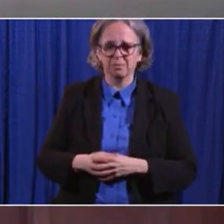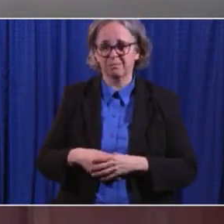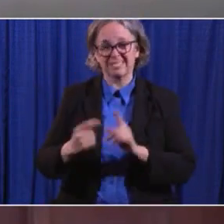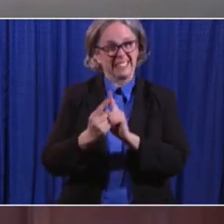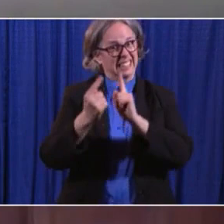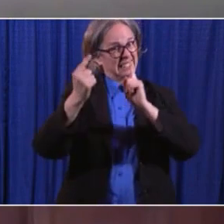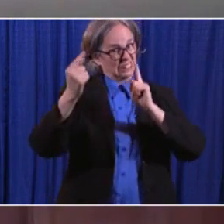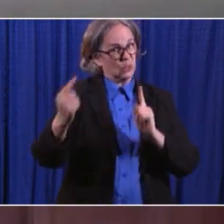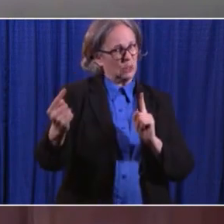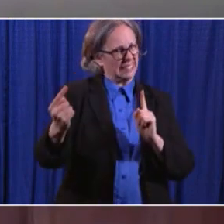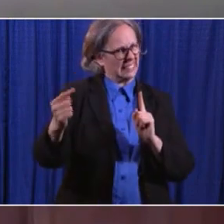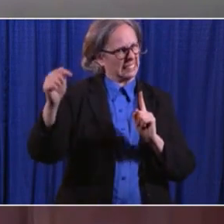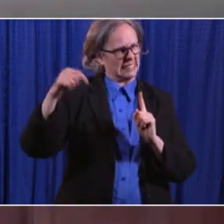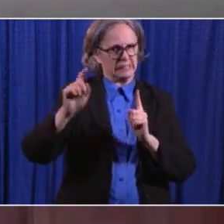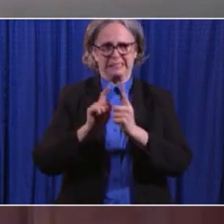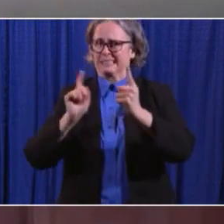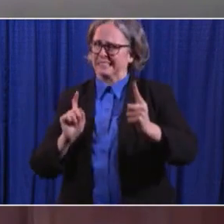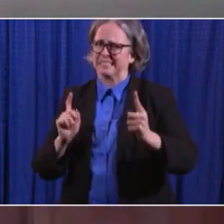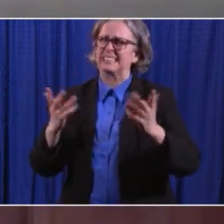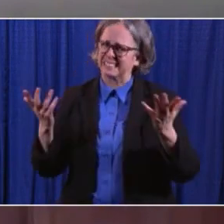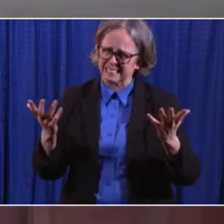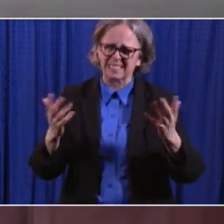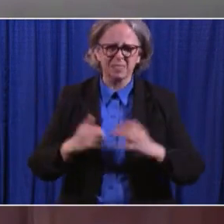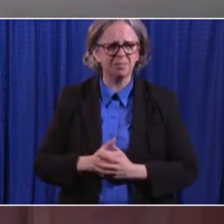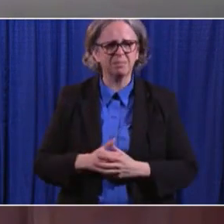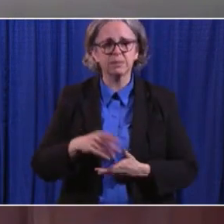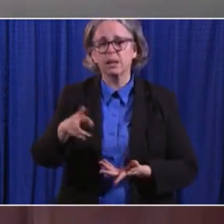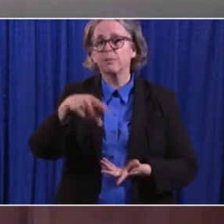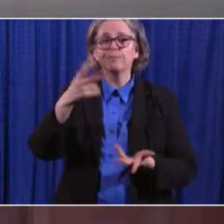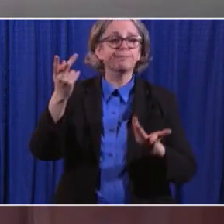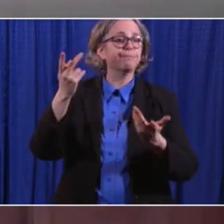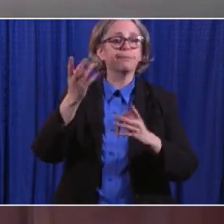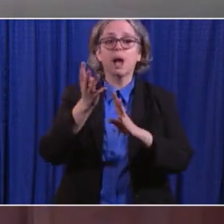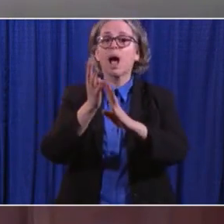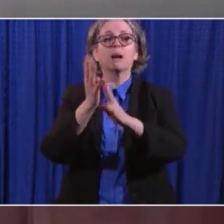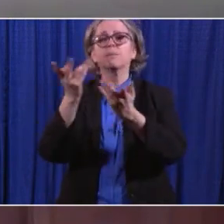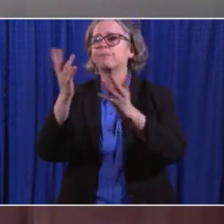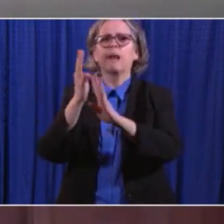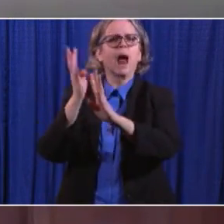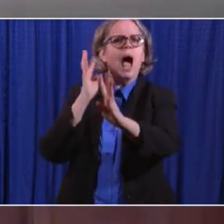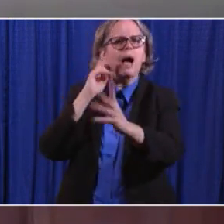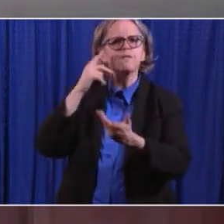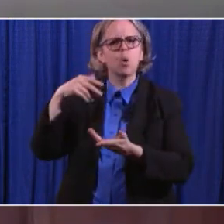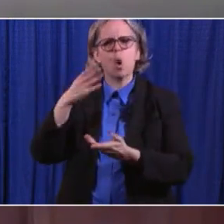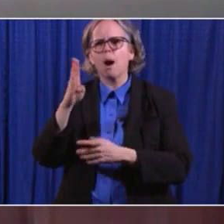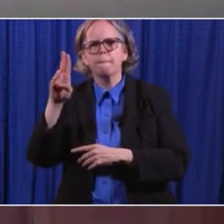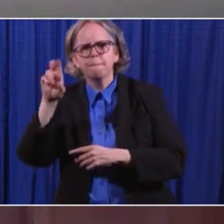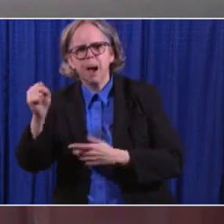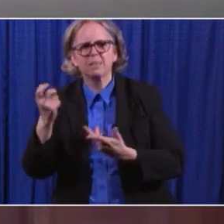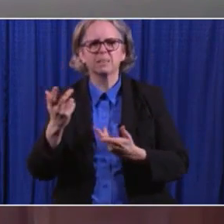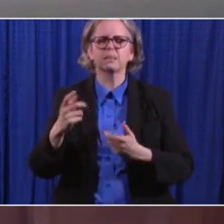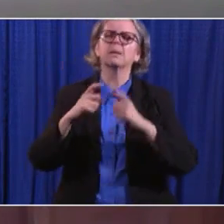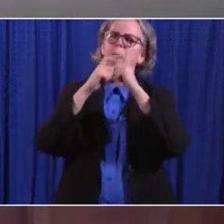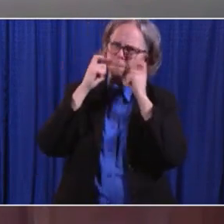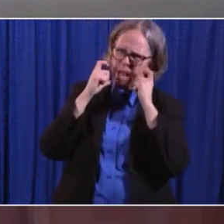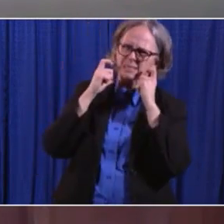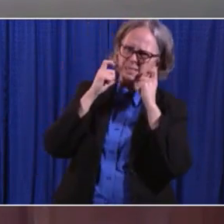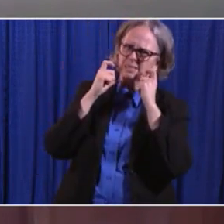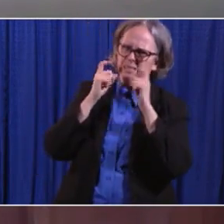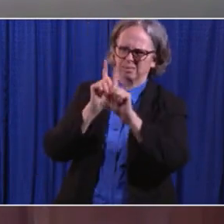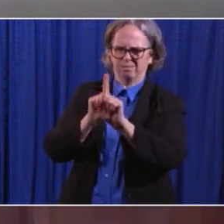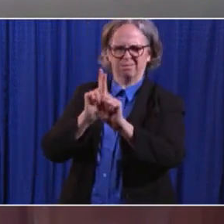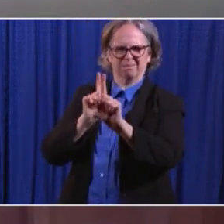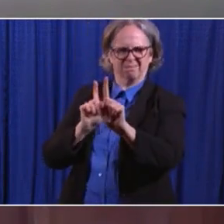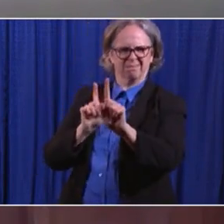or operating public transit, taxis, or ride sharing, also need a mask. There are exceptions, and as there always have been, and